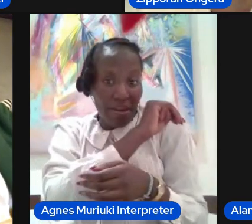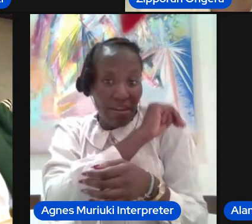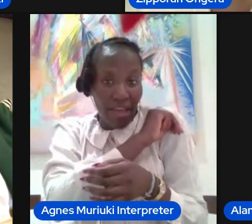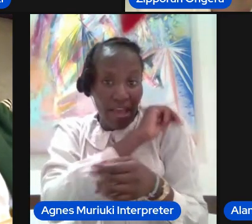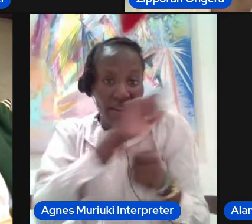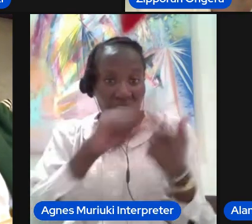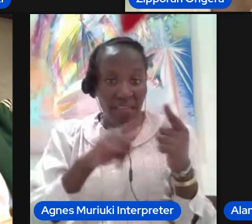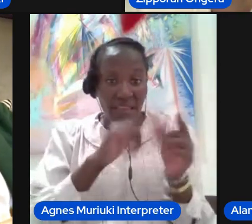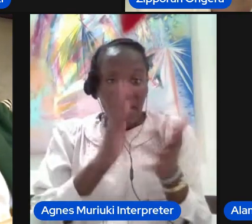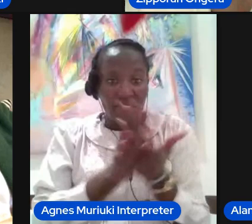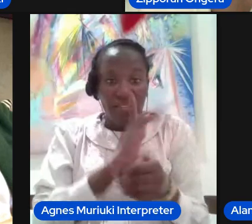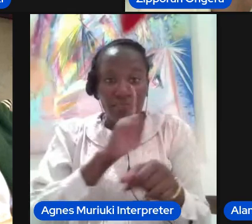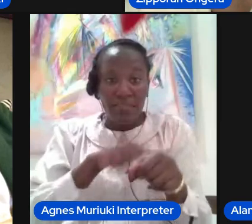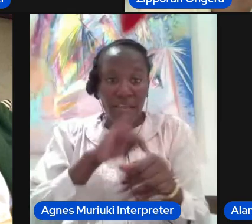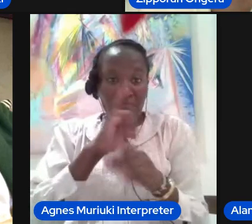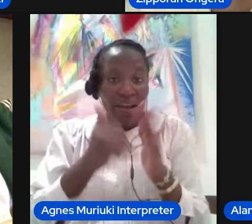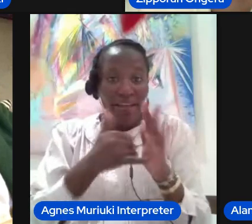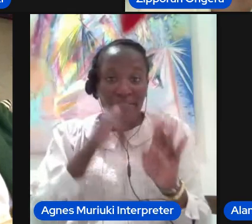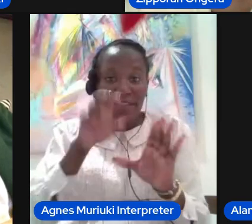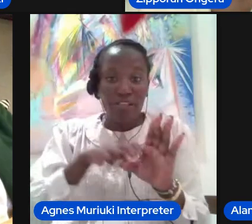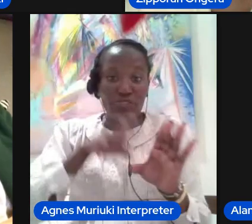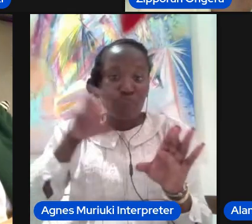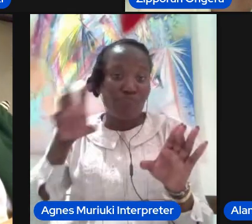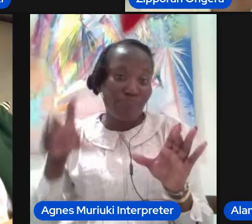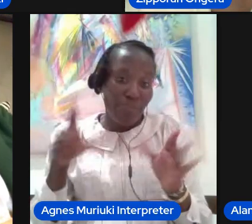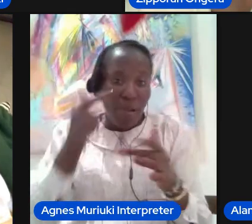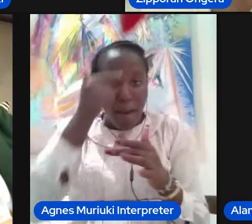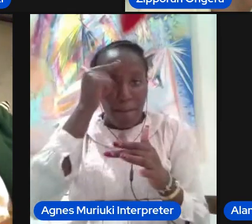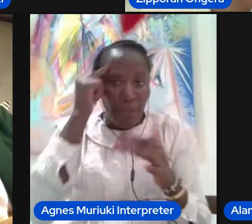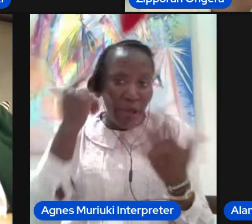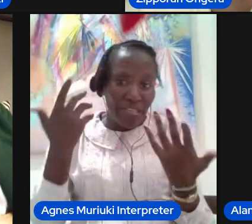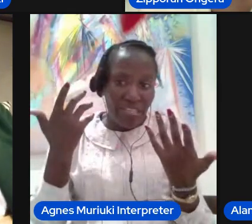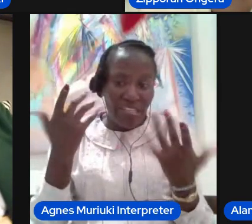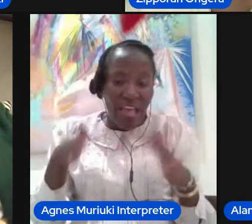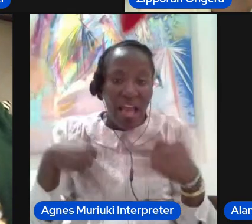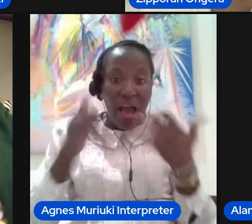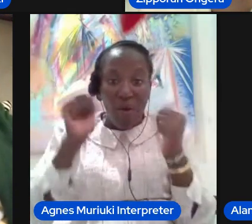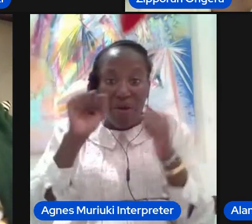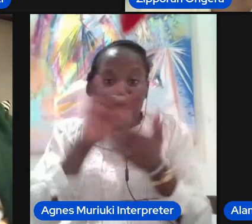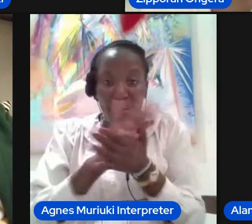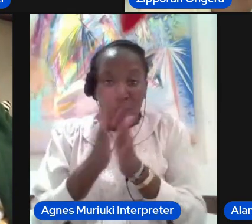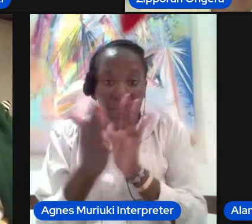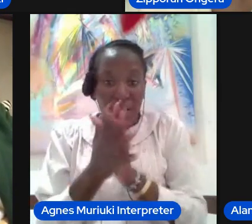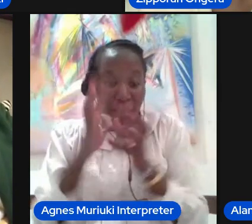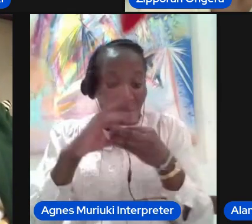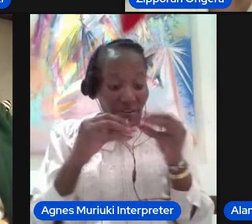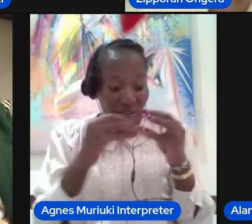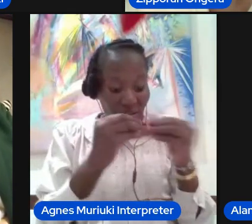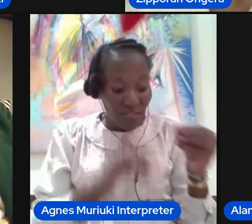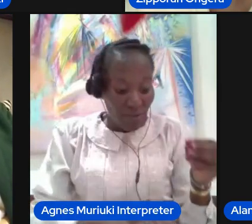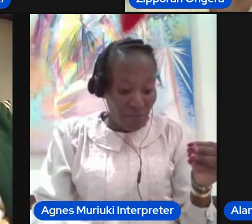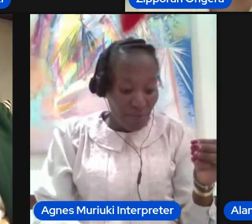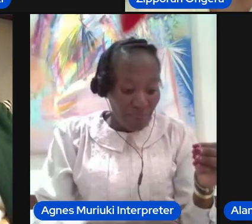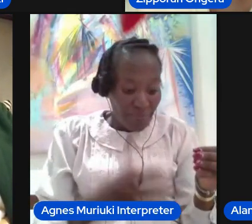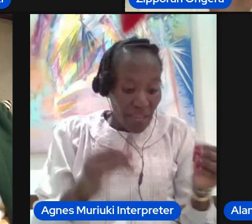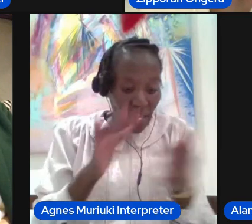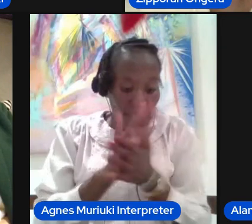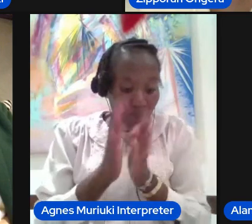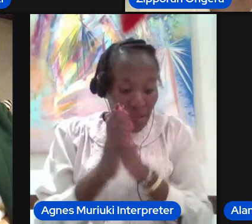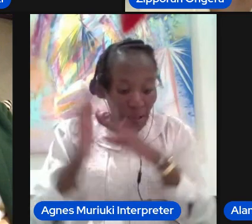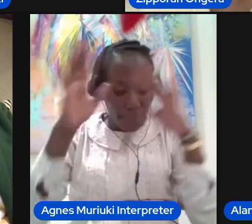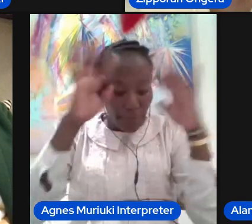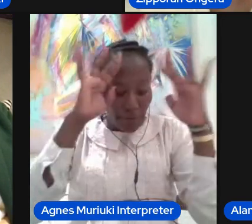because it's the same thing, right? How do we become creative and just be innovative and